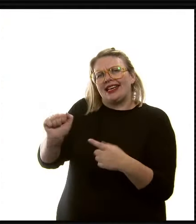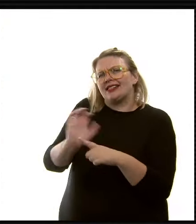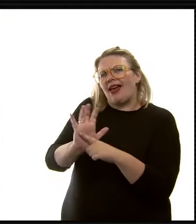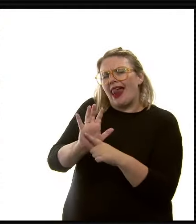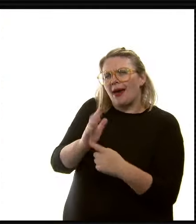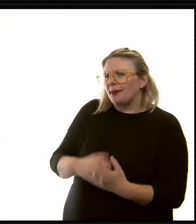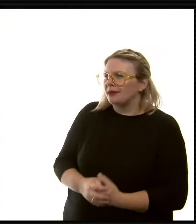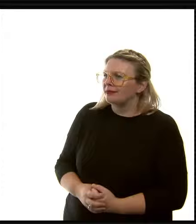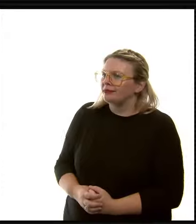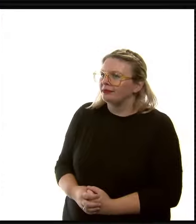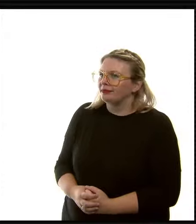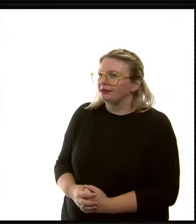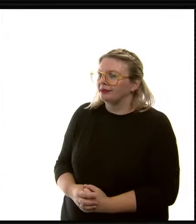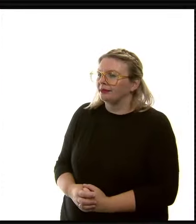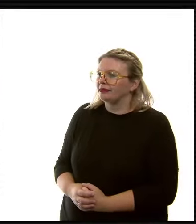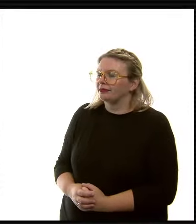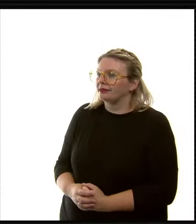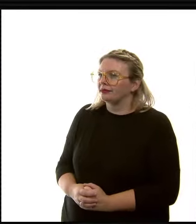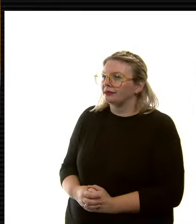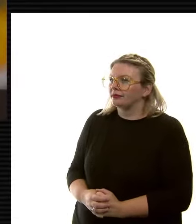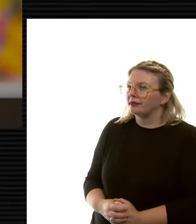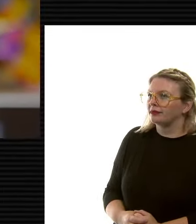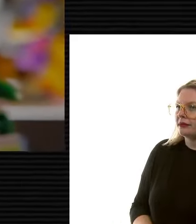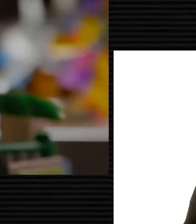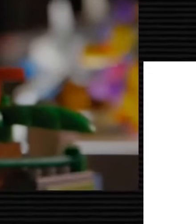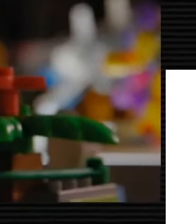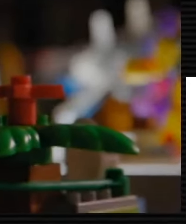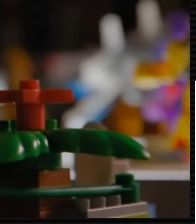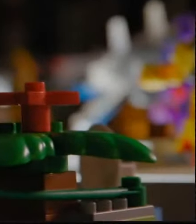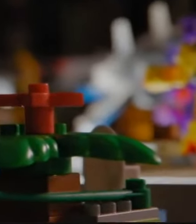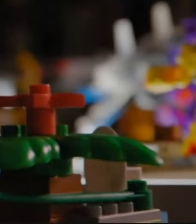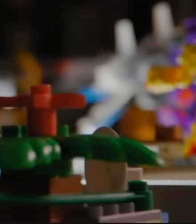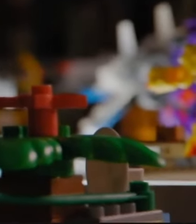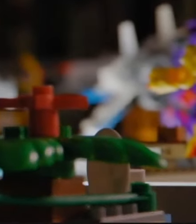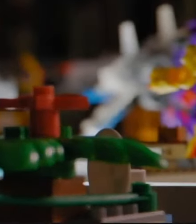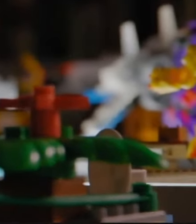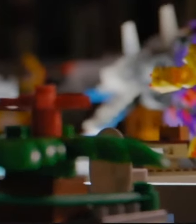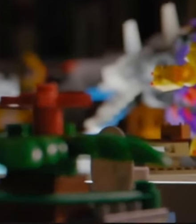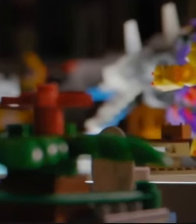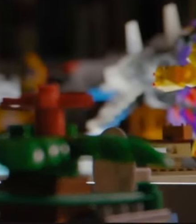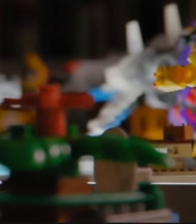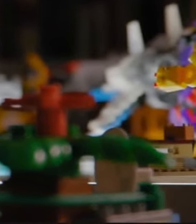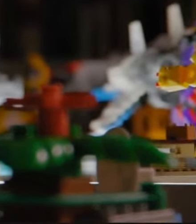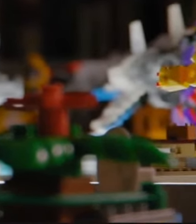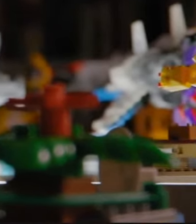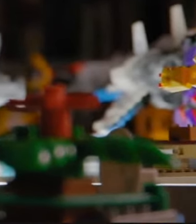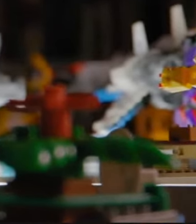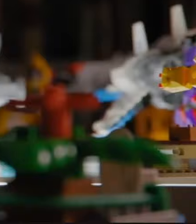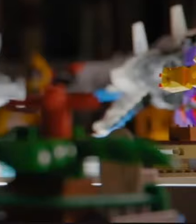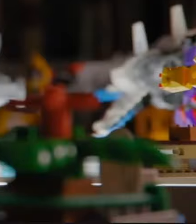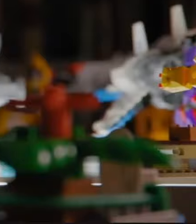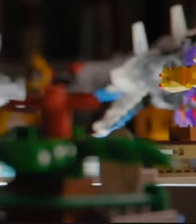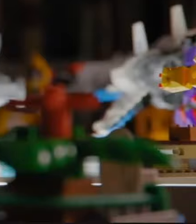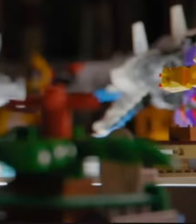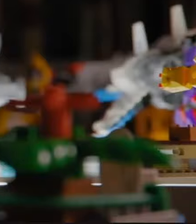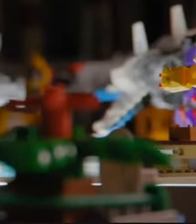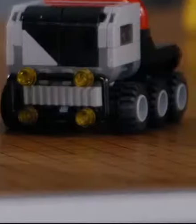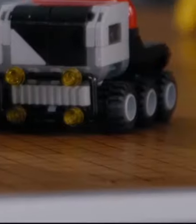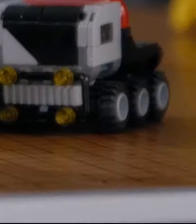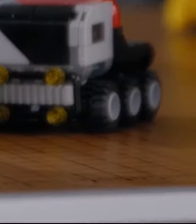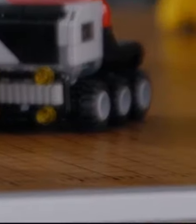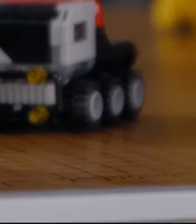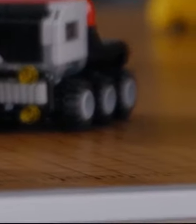adventures. As a kid, we would huddle around a piece of paper and would argue about how to